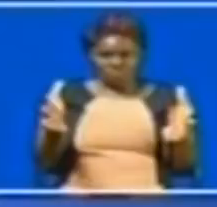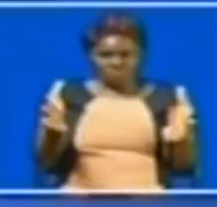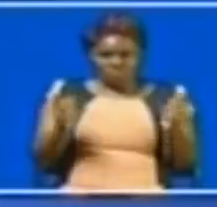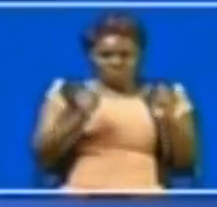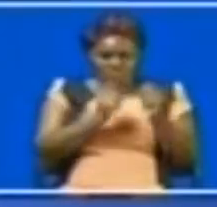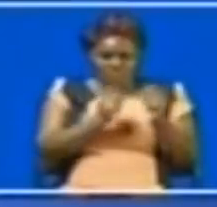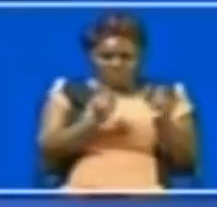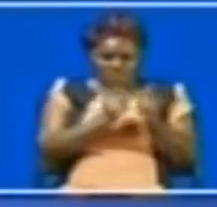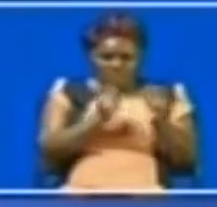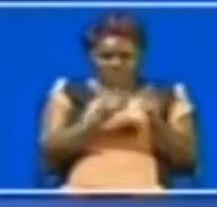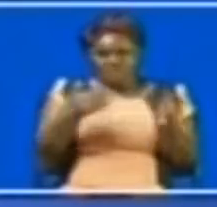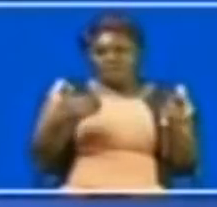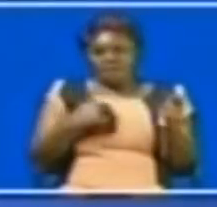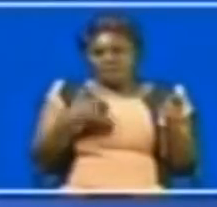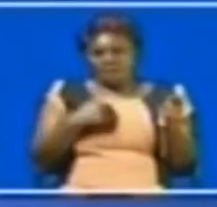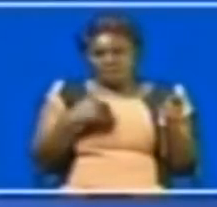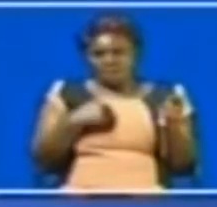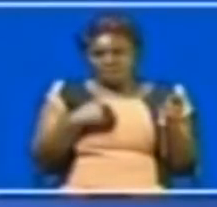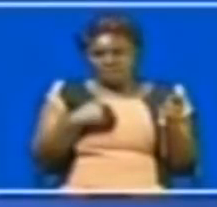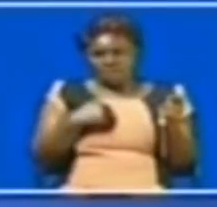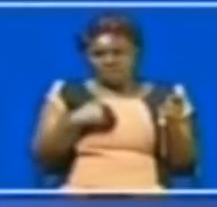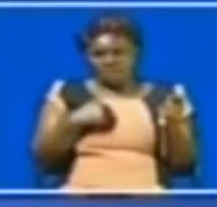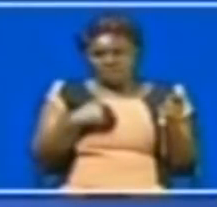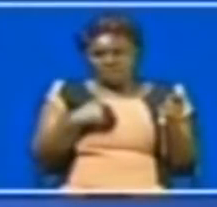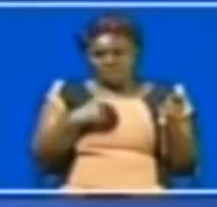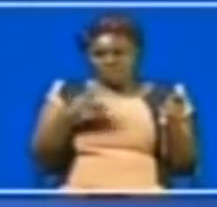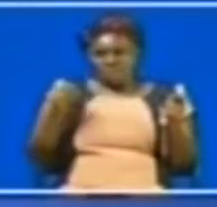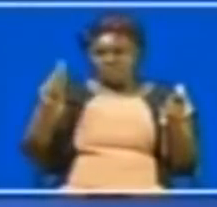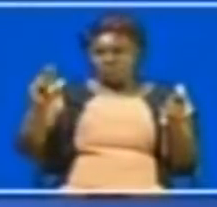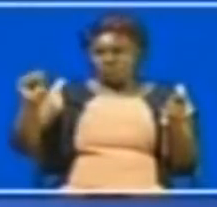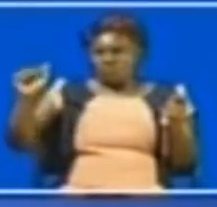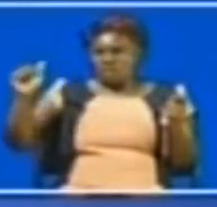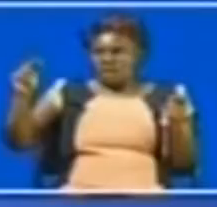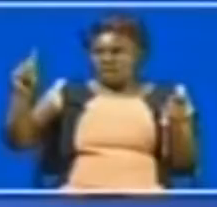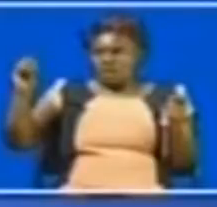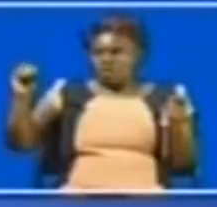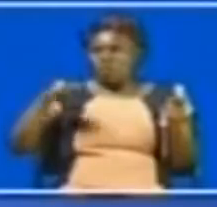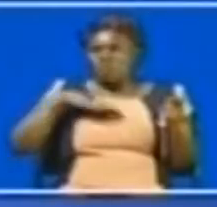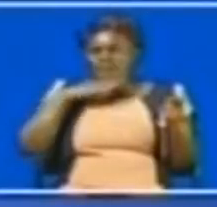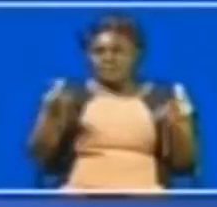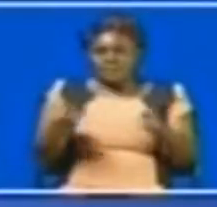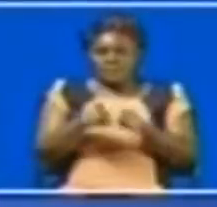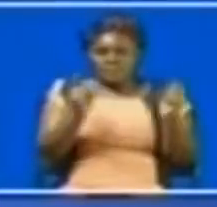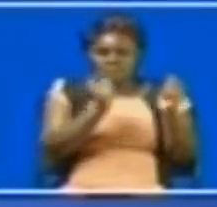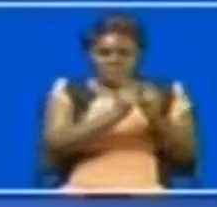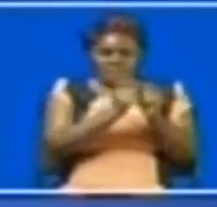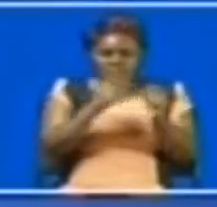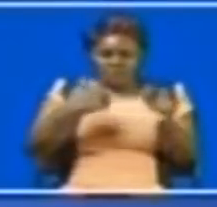are pained by the fact that that had to happen to Chris. We still are pained by the fact that